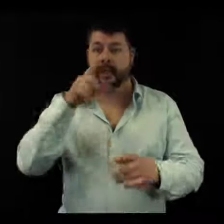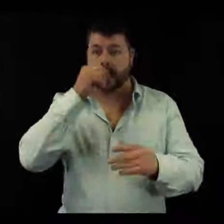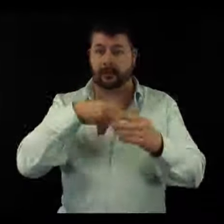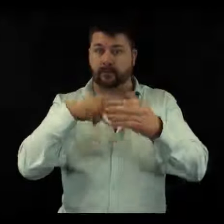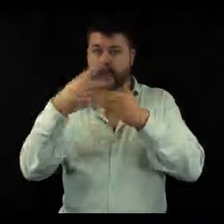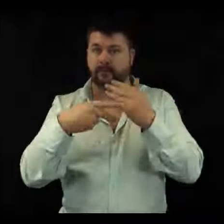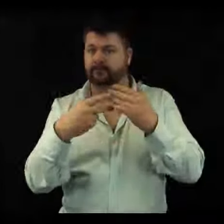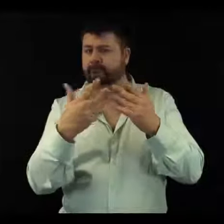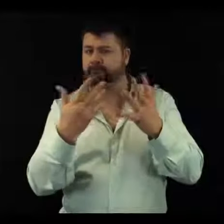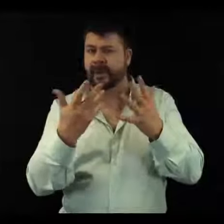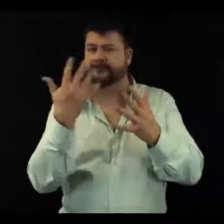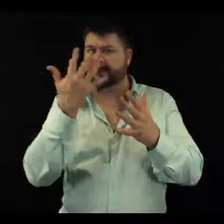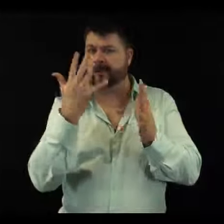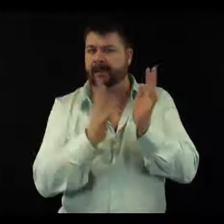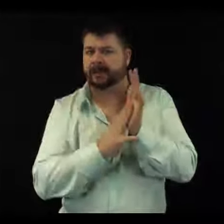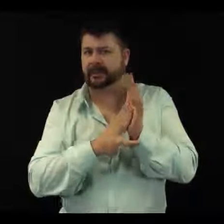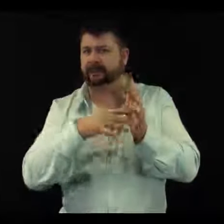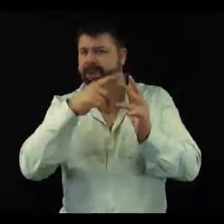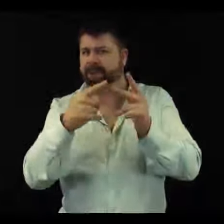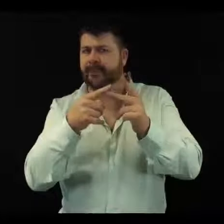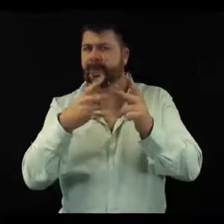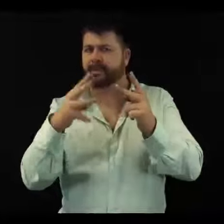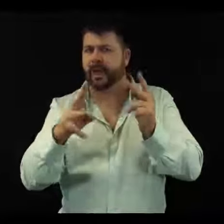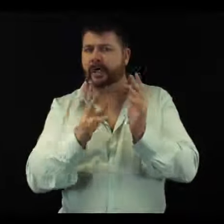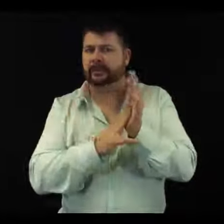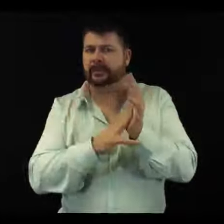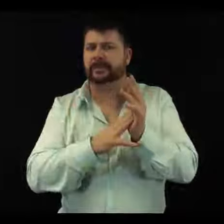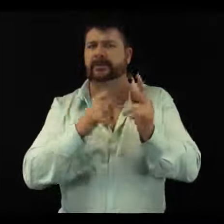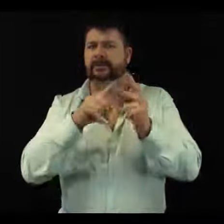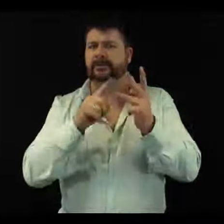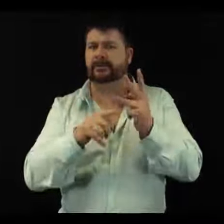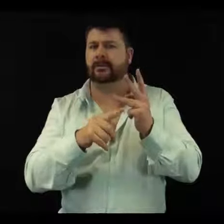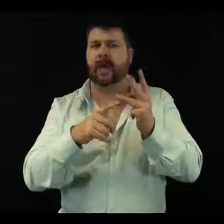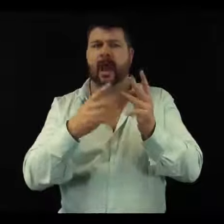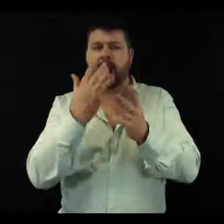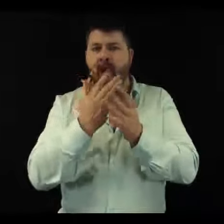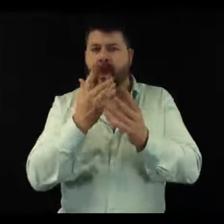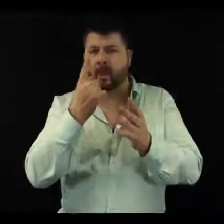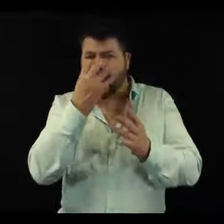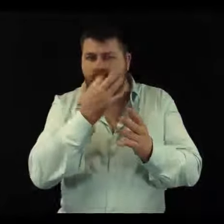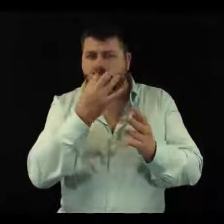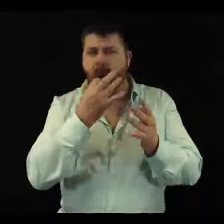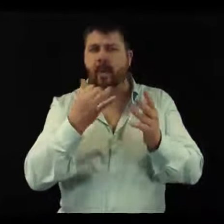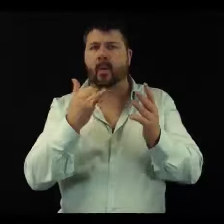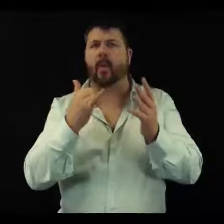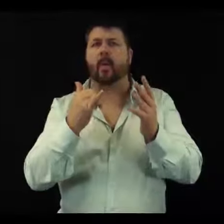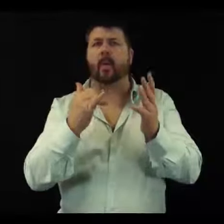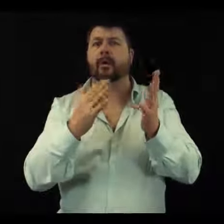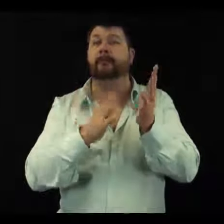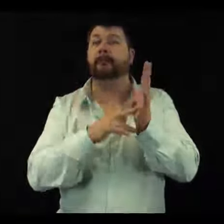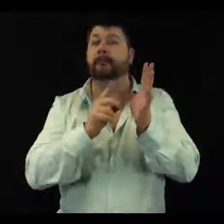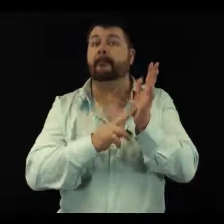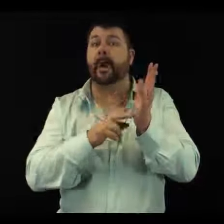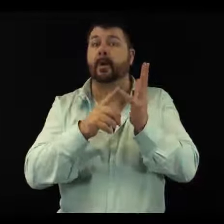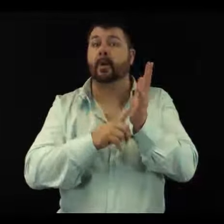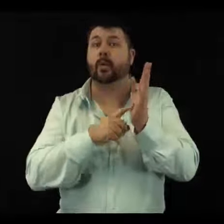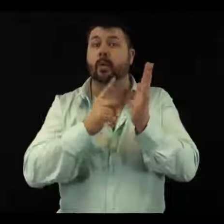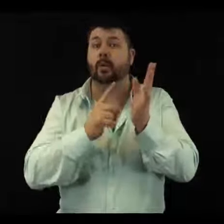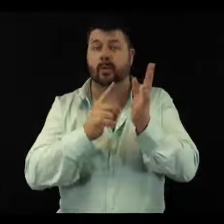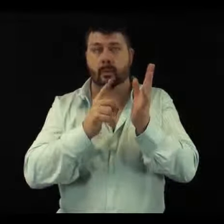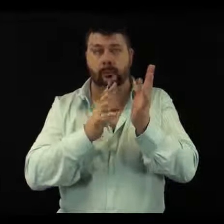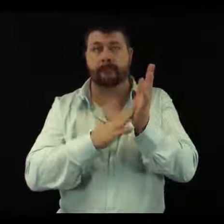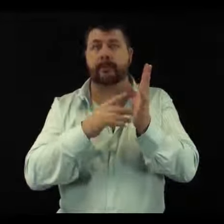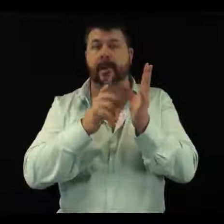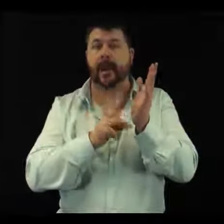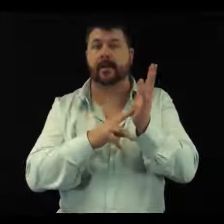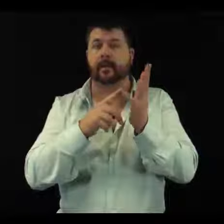very useful, especially on a 3G iPad where you're always connected to the internet, but it does drain your battery a little faster. If you want